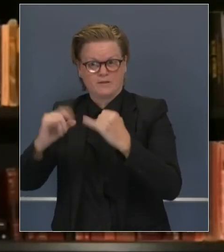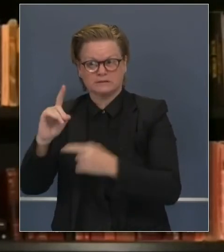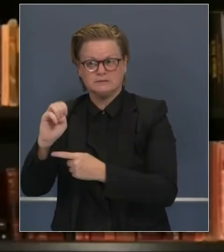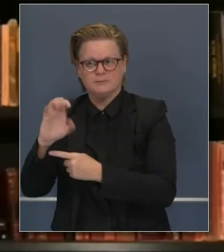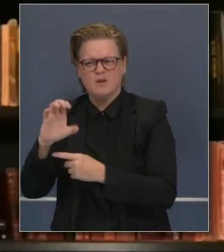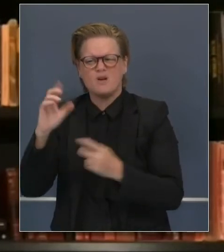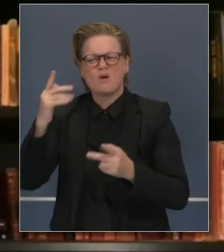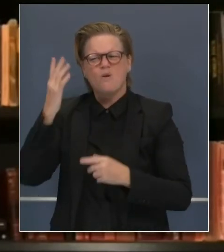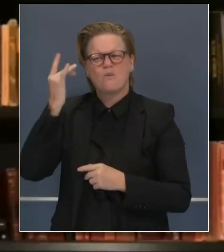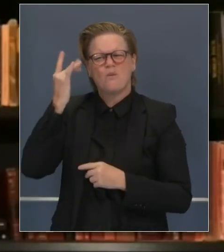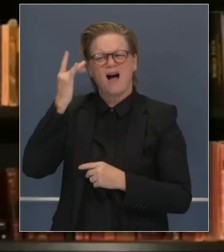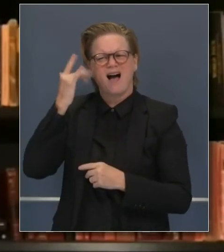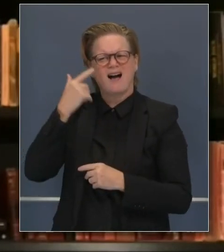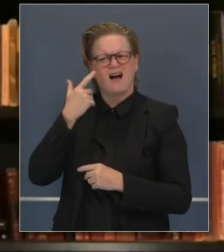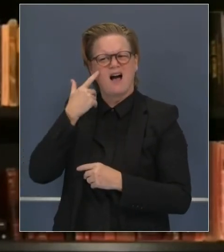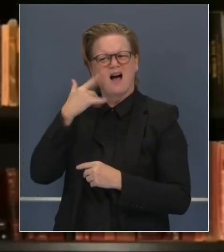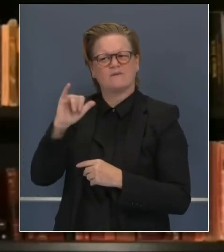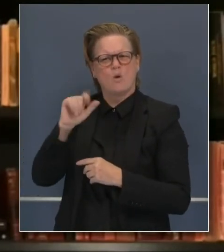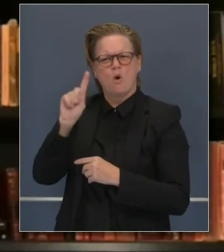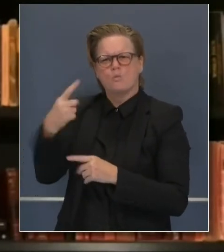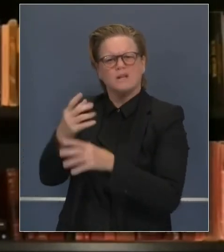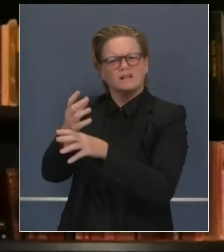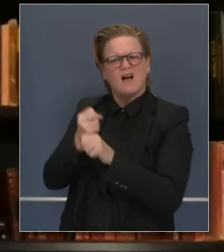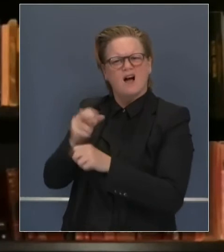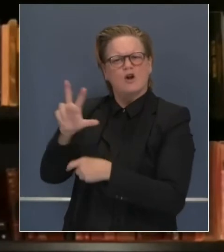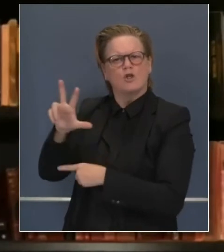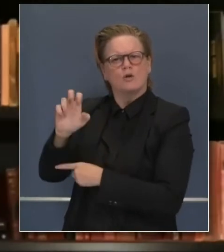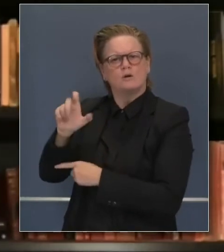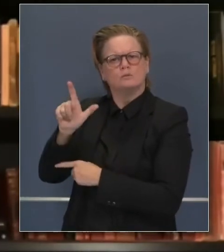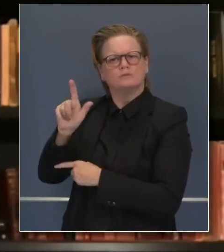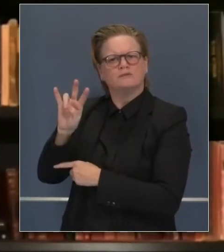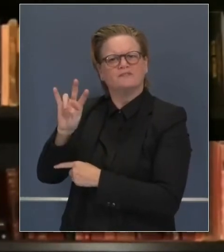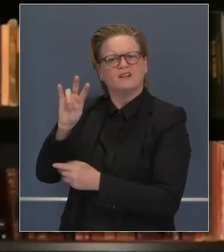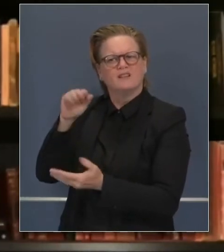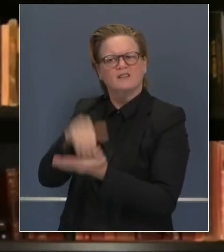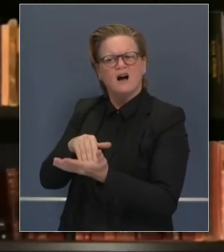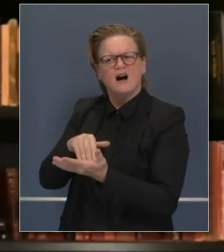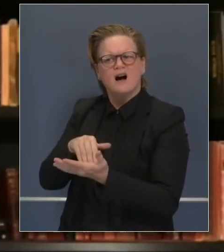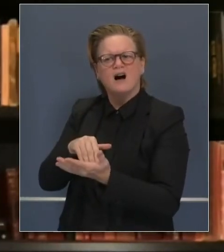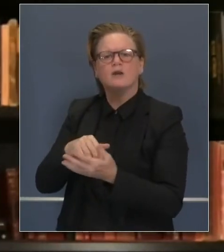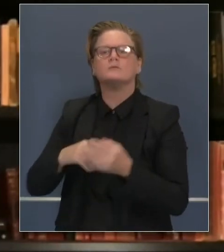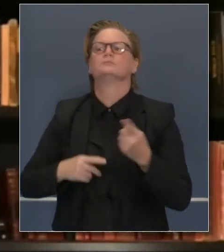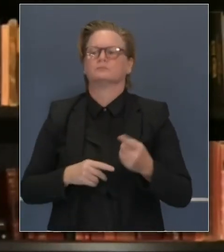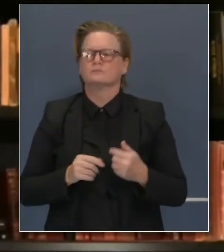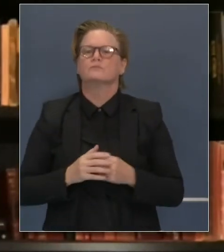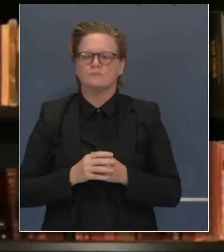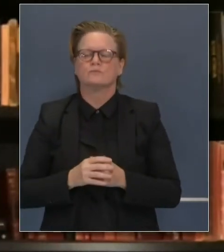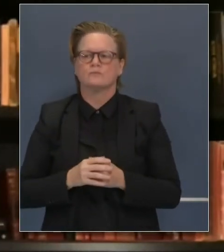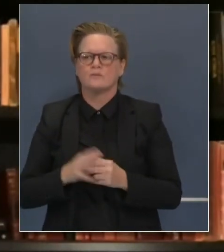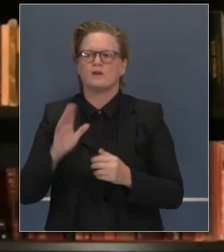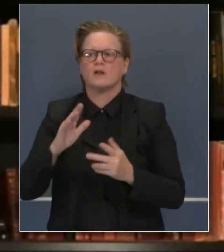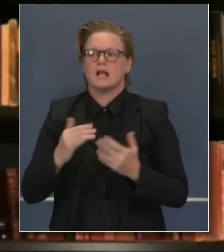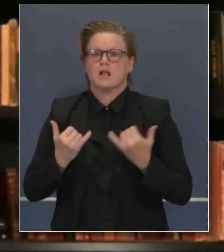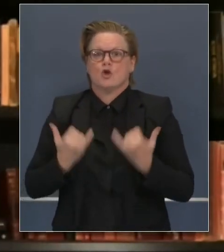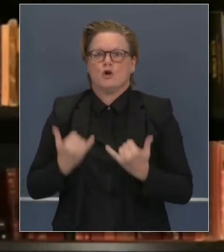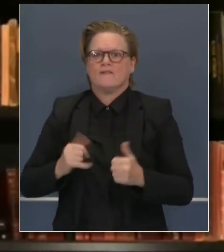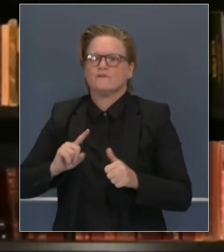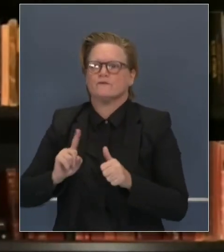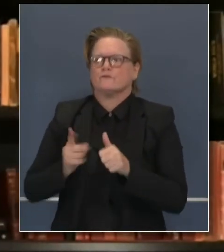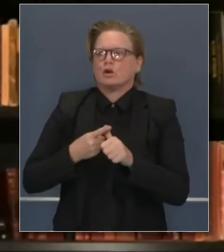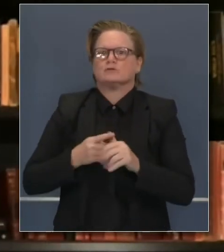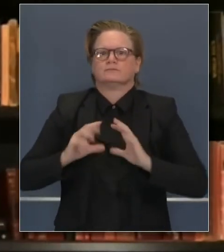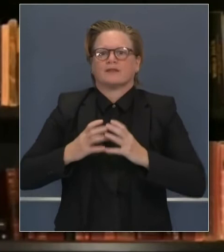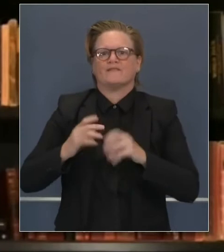doses? Because that's the current available number of doses from the first distributor, and that's first manufacturer, and